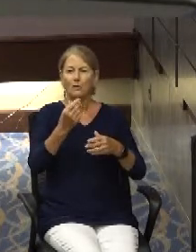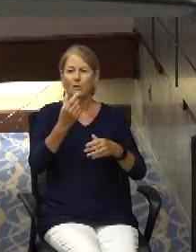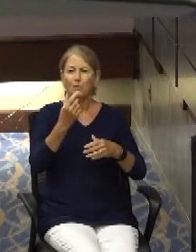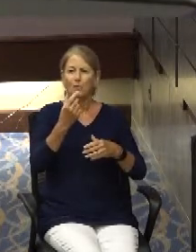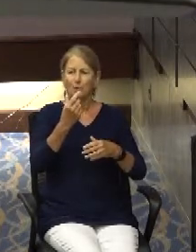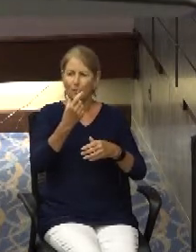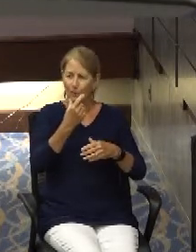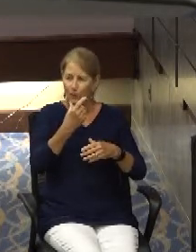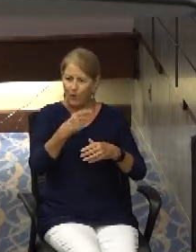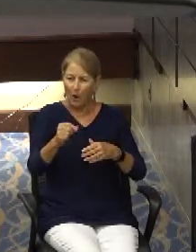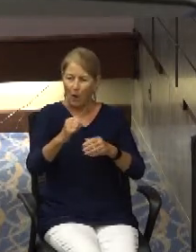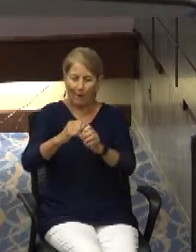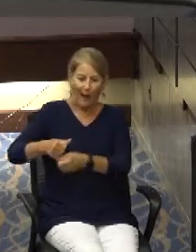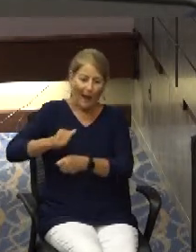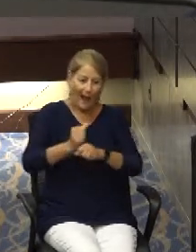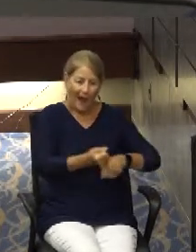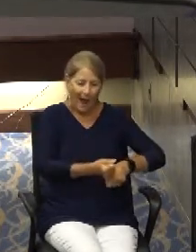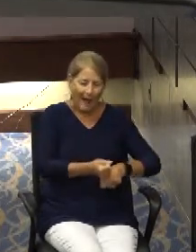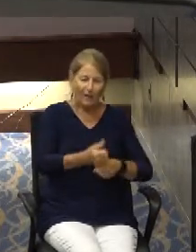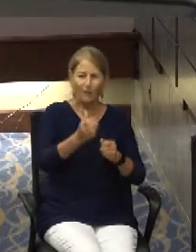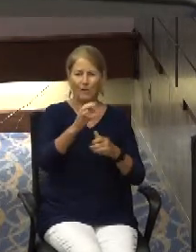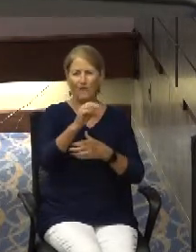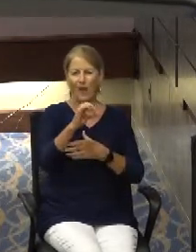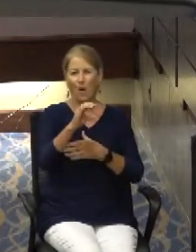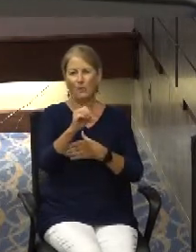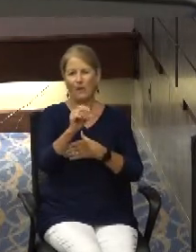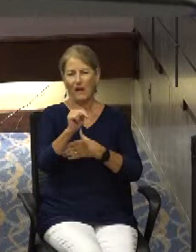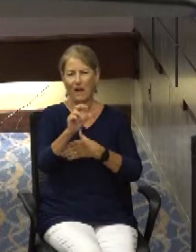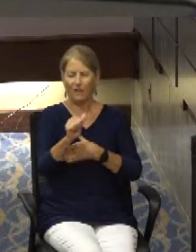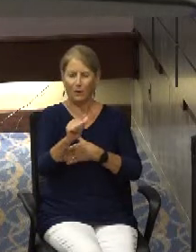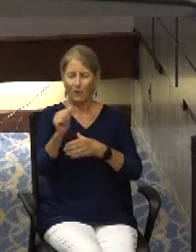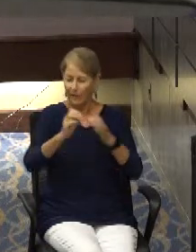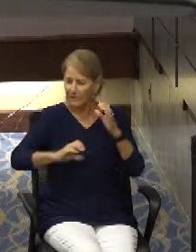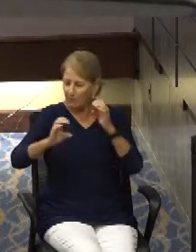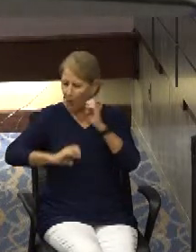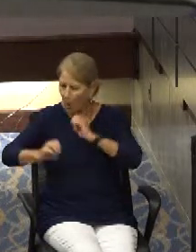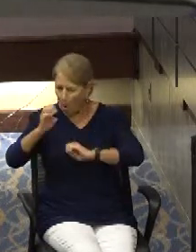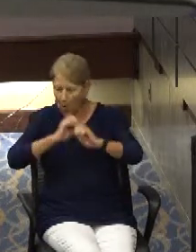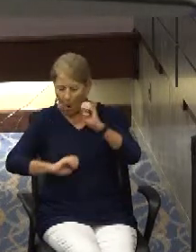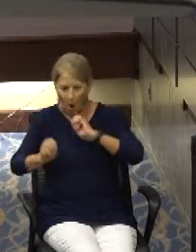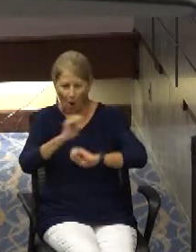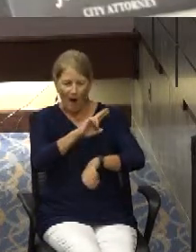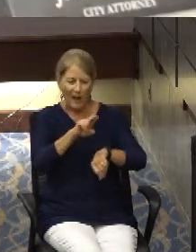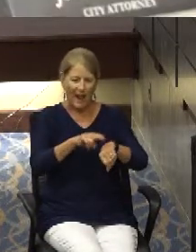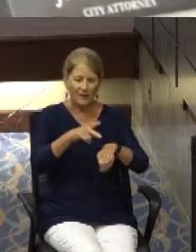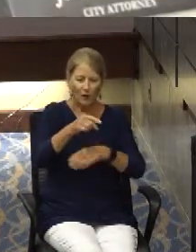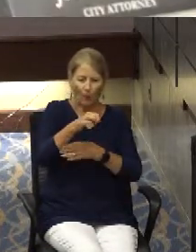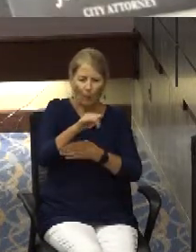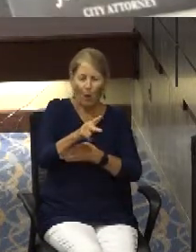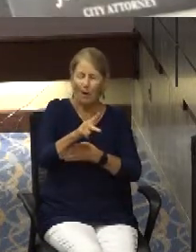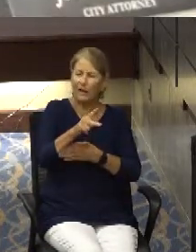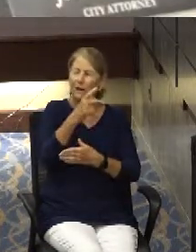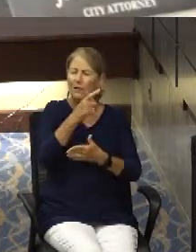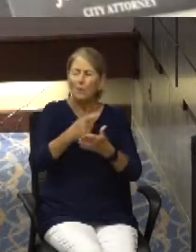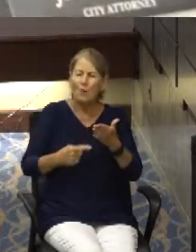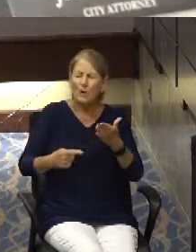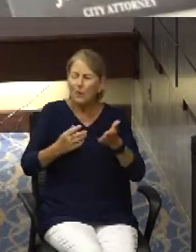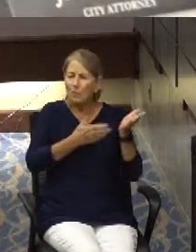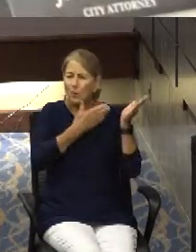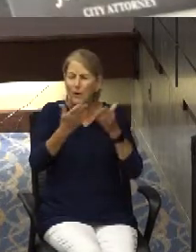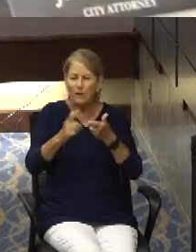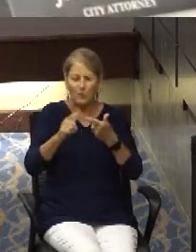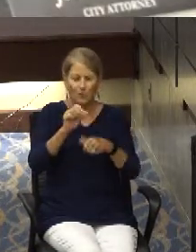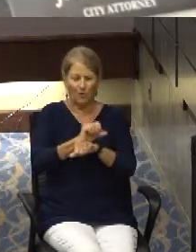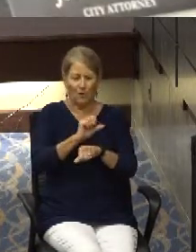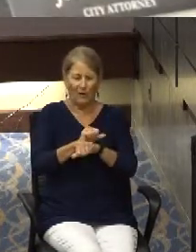with Fiona, the way that you are exploring national parks, that richness you bring to your work, and you bring your whole self to work in a way